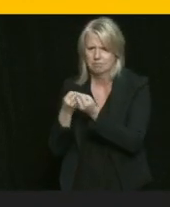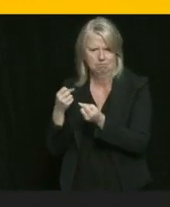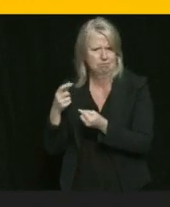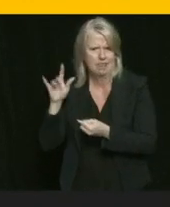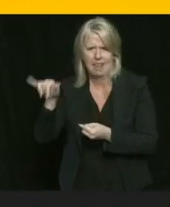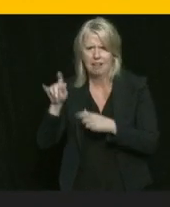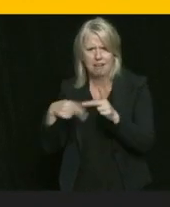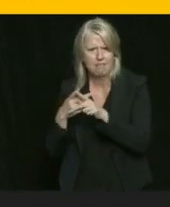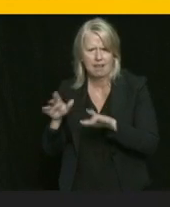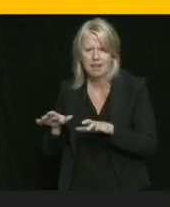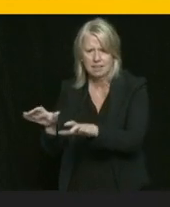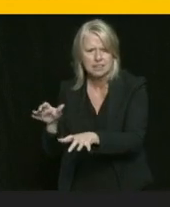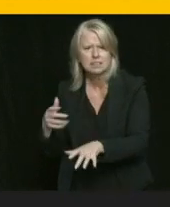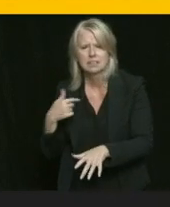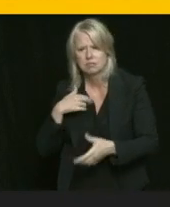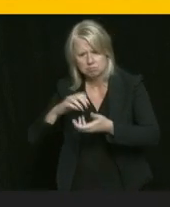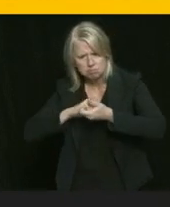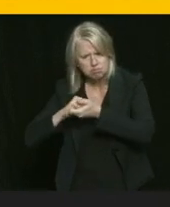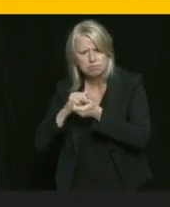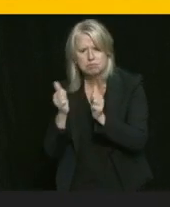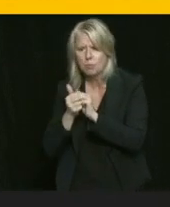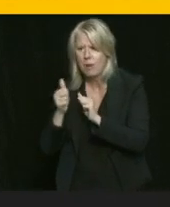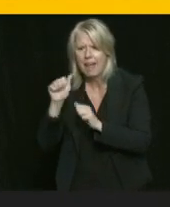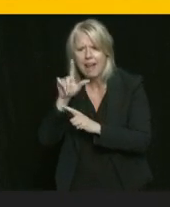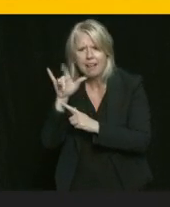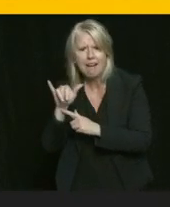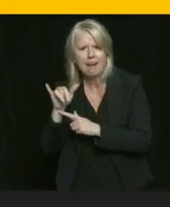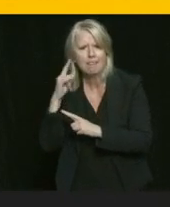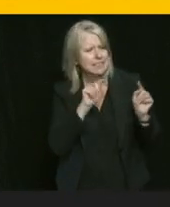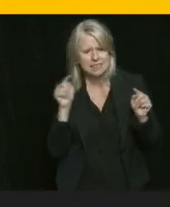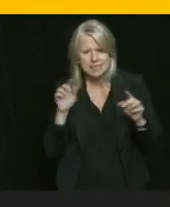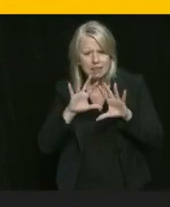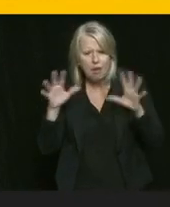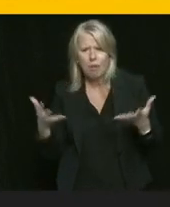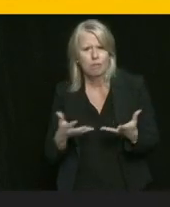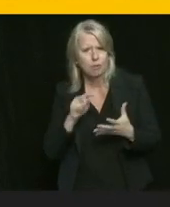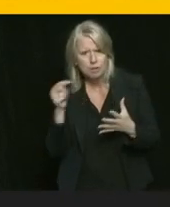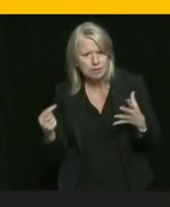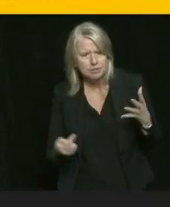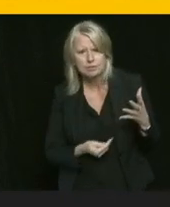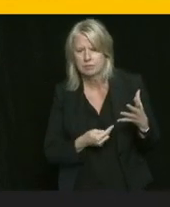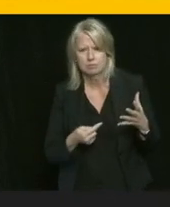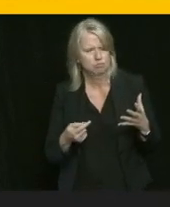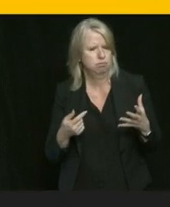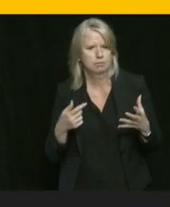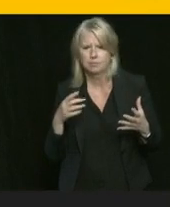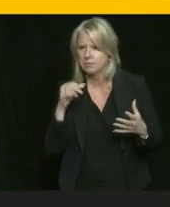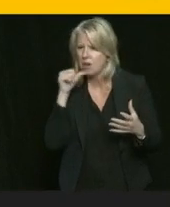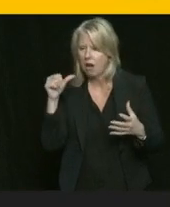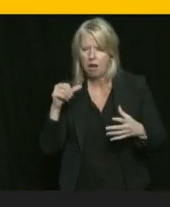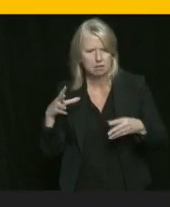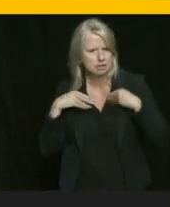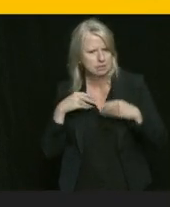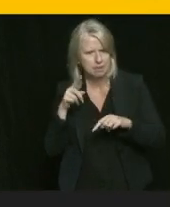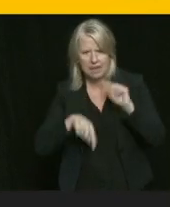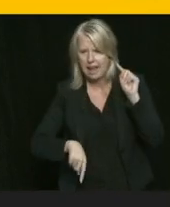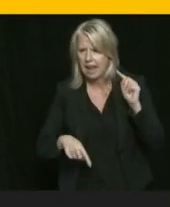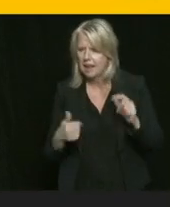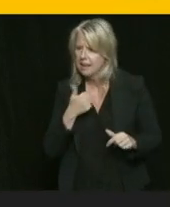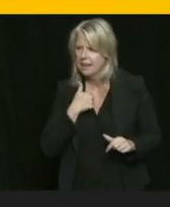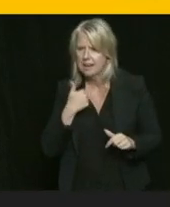standing in solidarity with our allies such as France. France is going through unjustifiable, and Canada